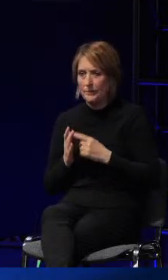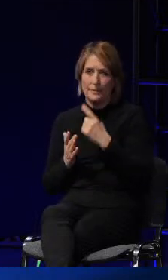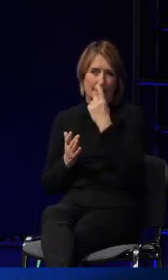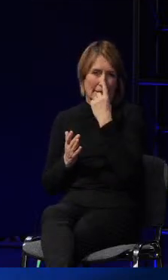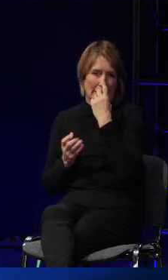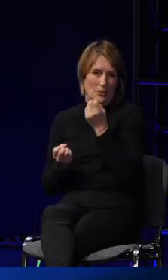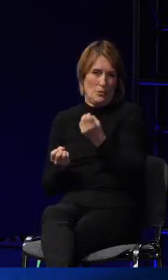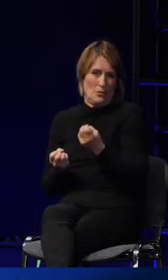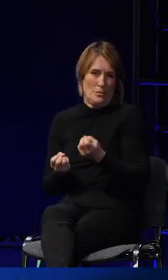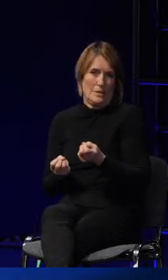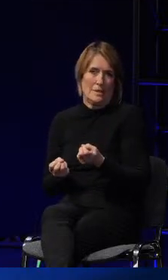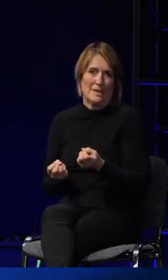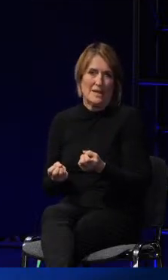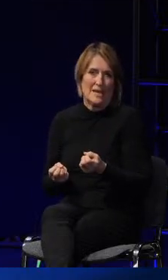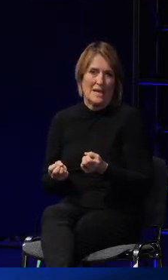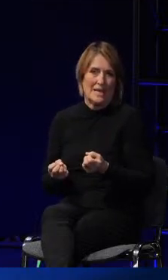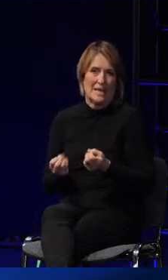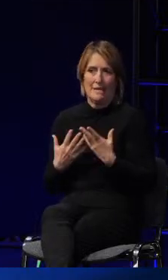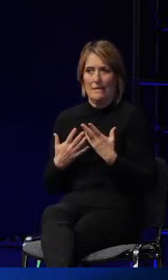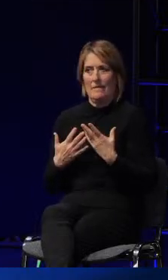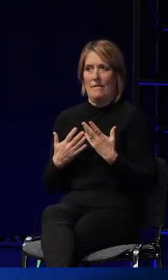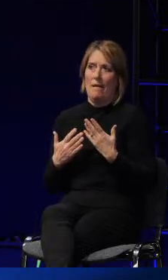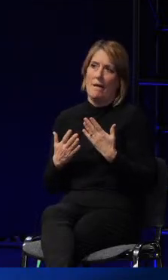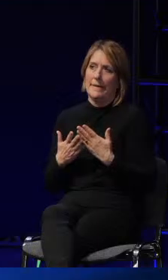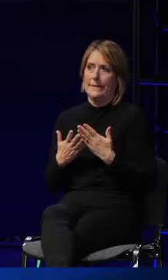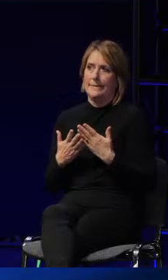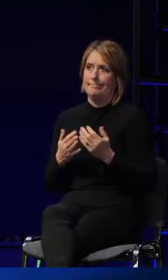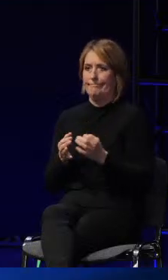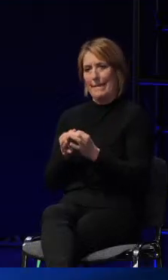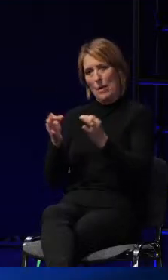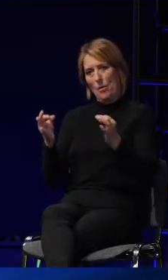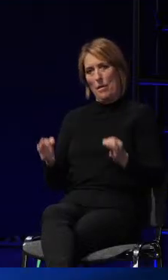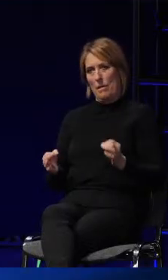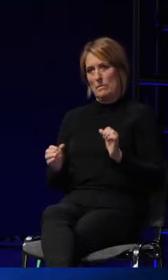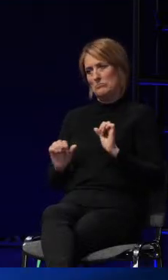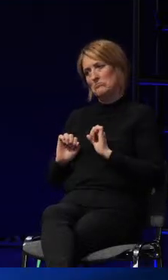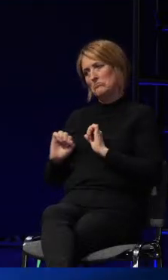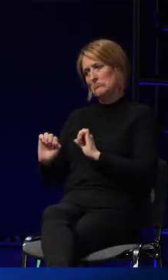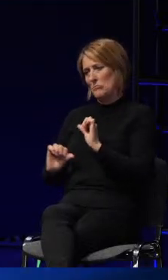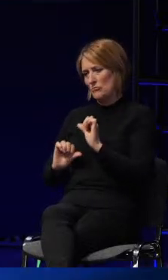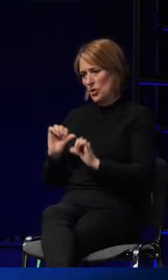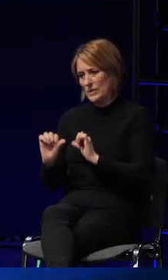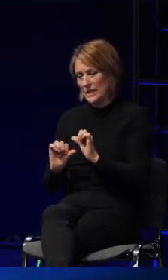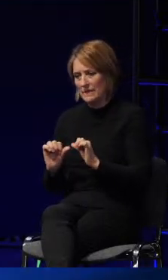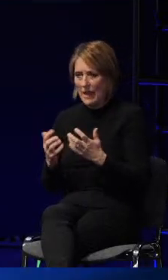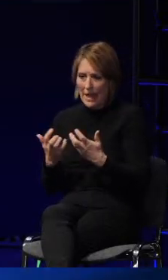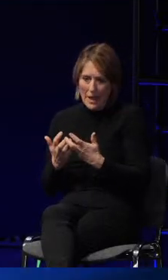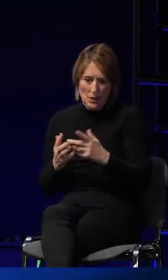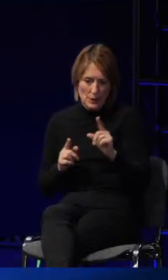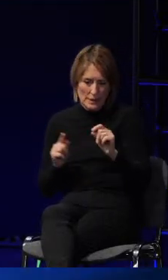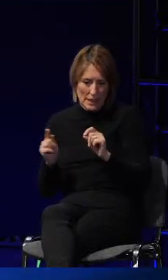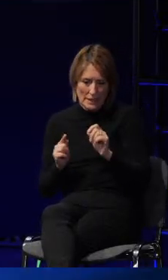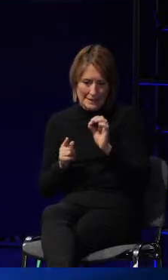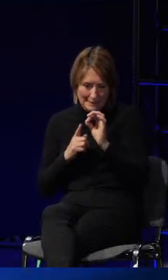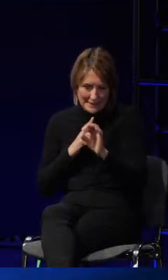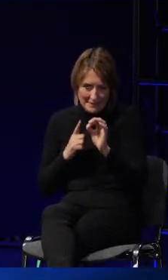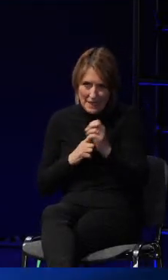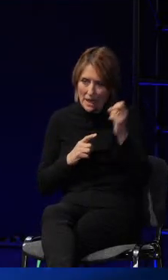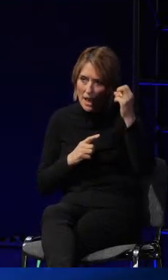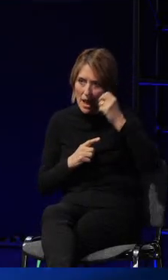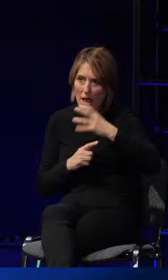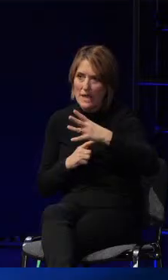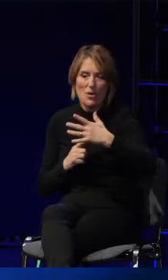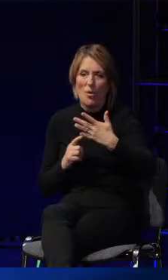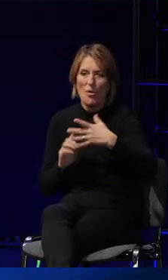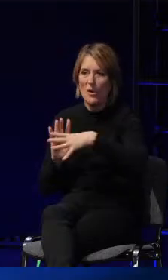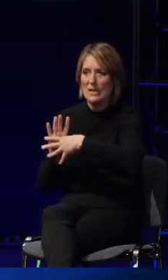a sort of, I guess like a baseline and outline of what your process is for selecting specific lights or even subtracting